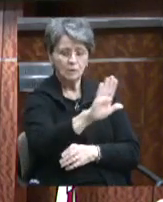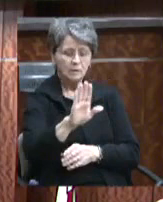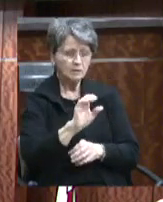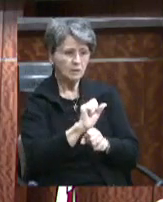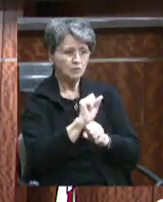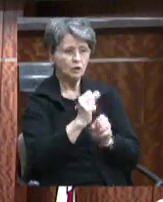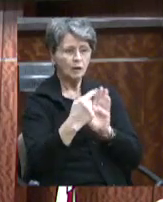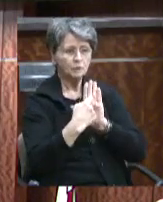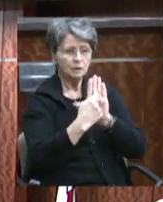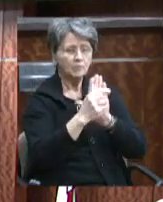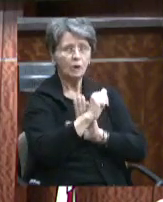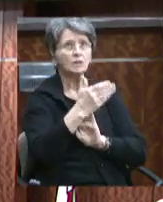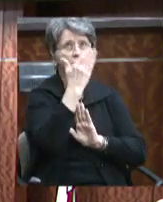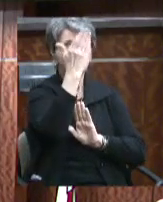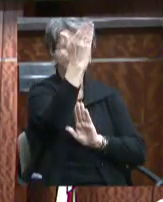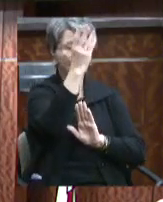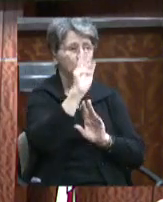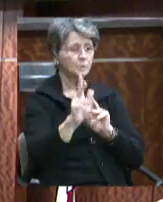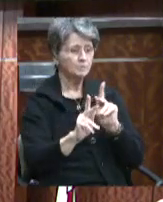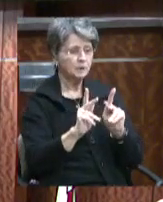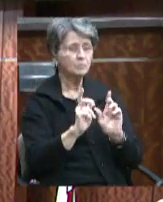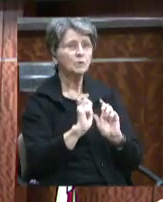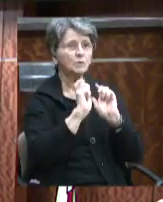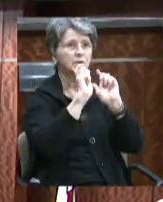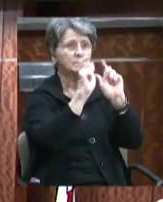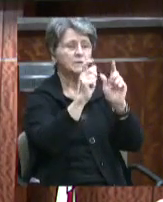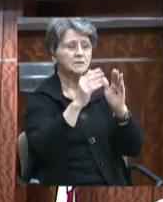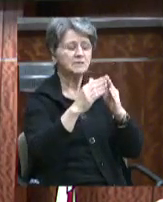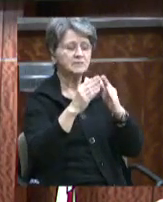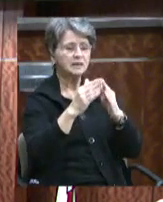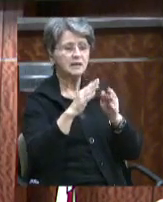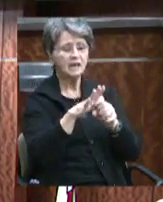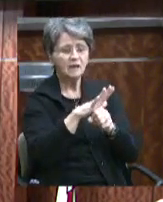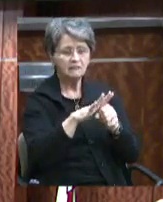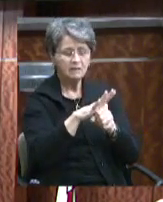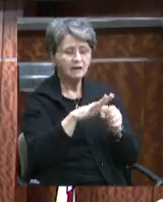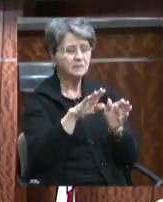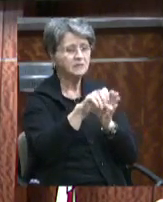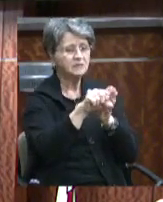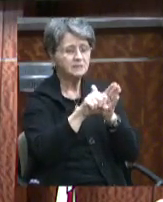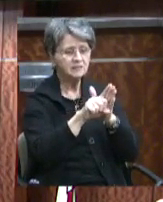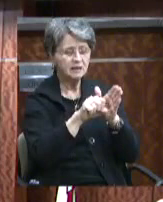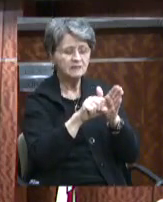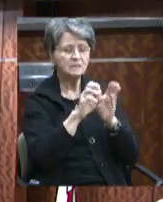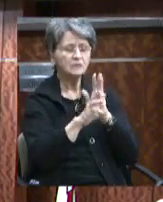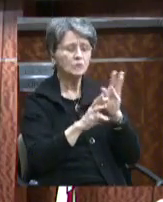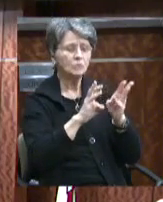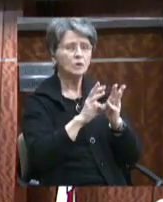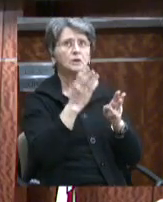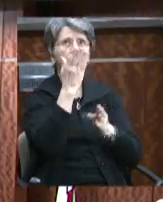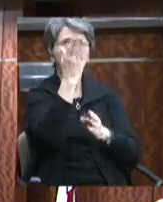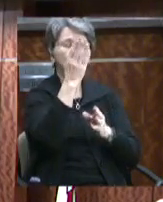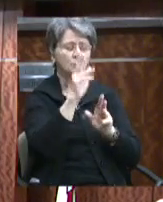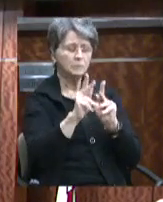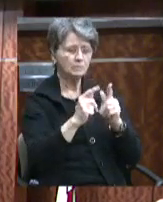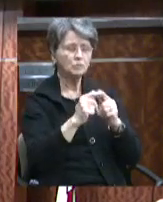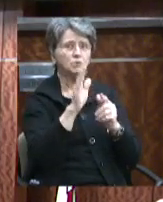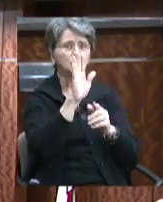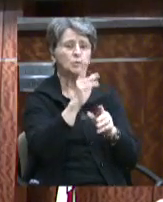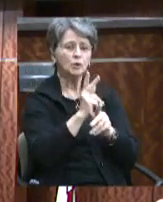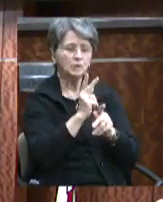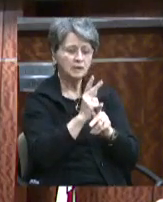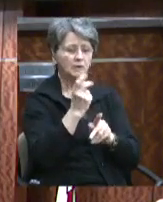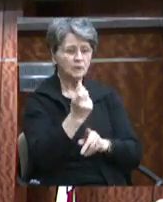of all thy people. Men of the city, this county, the state, thy people for thy merciful care and